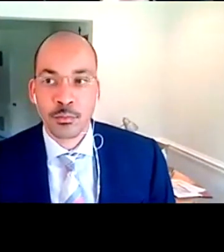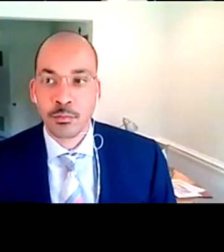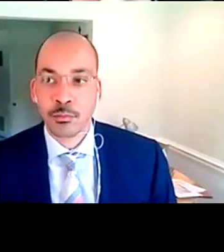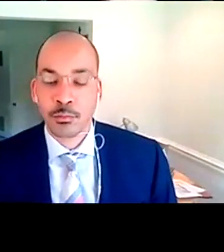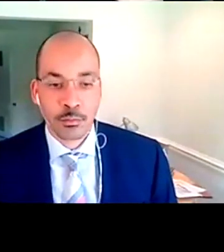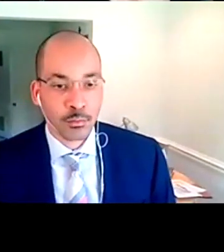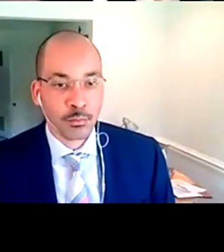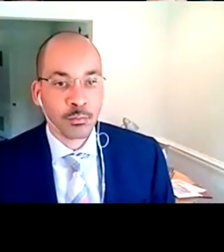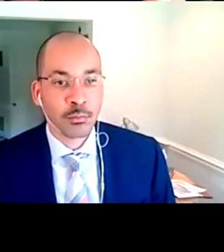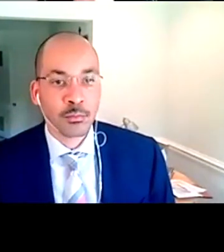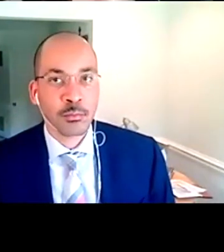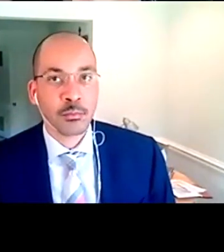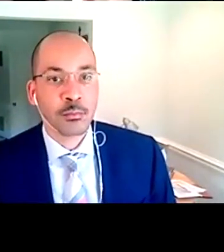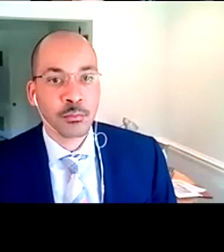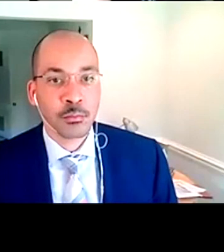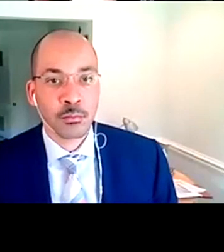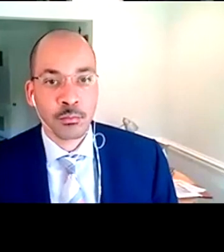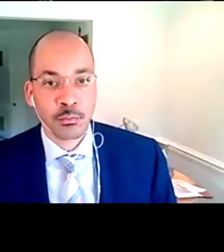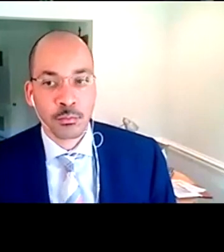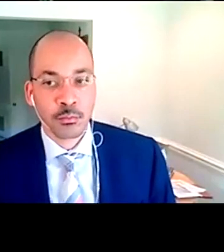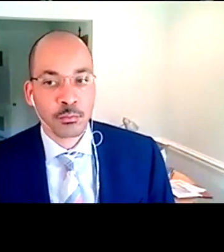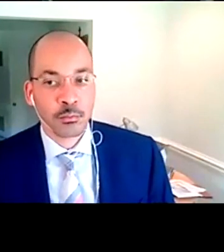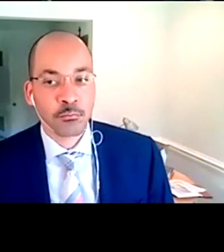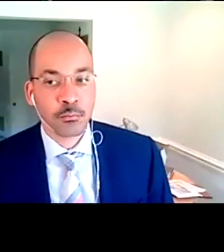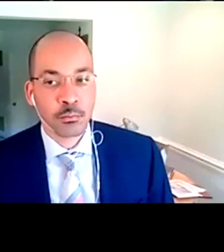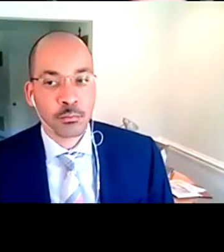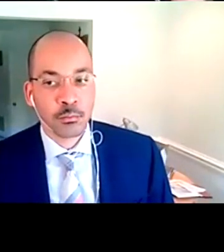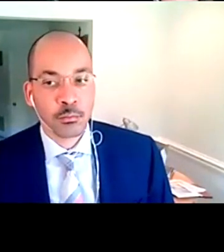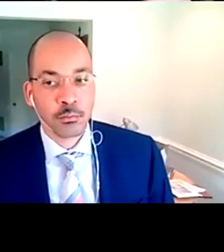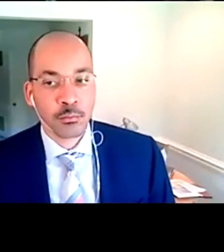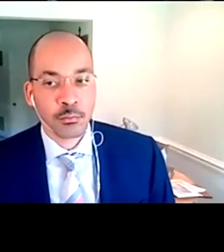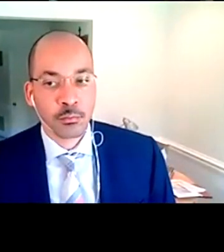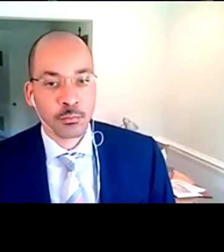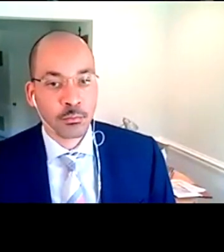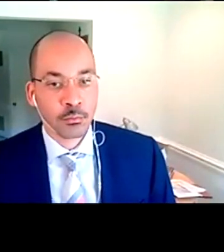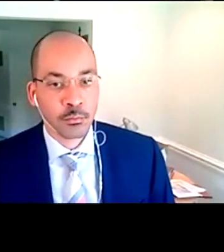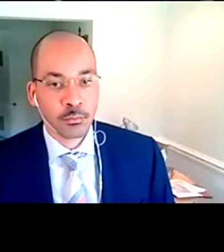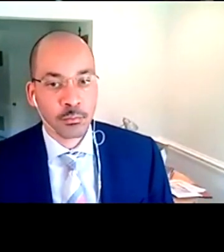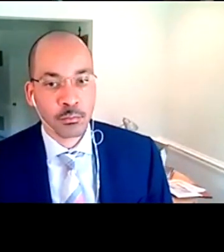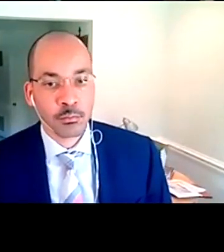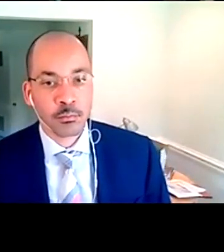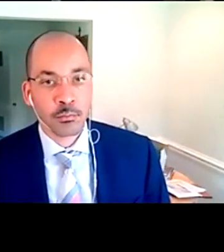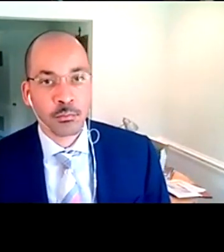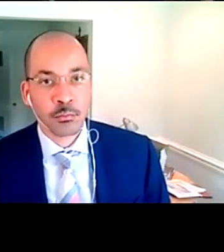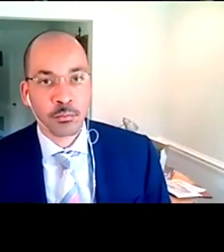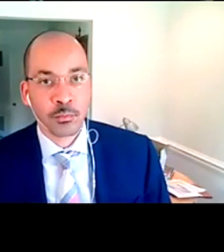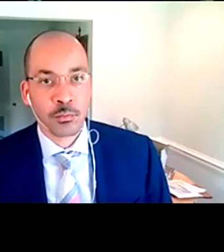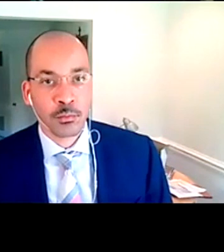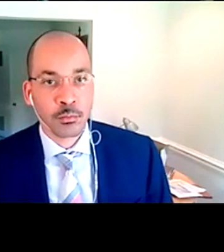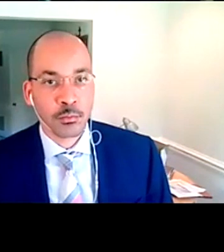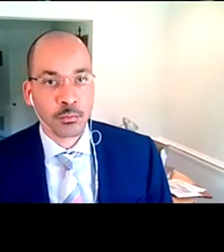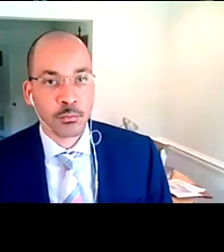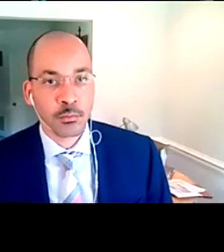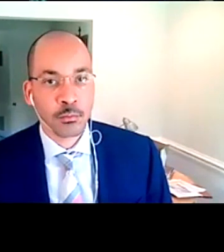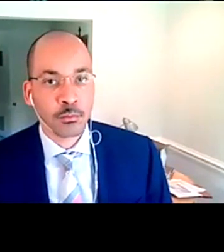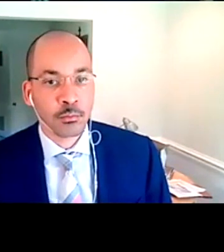just doesn't work with this, the way you're thinking it. So Nuria, real quick to